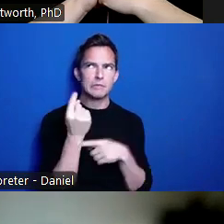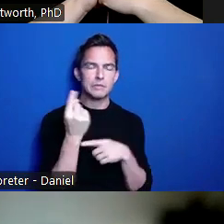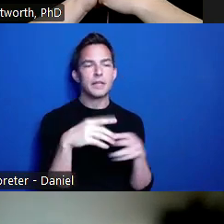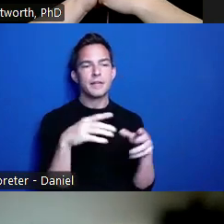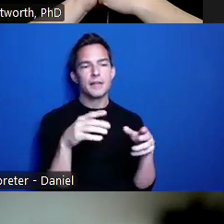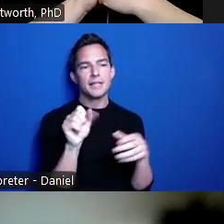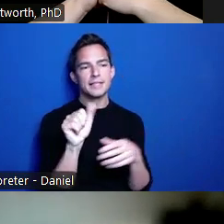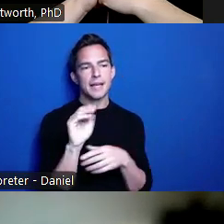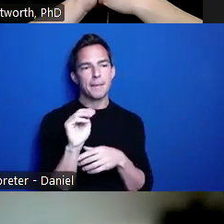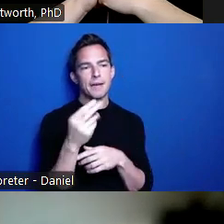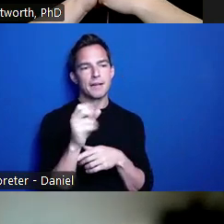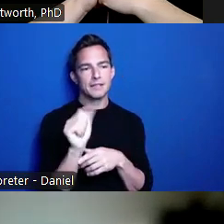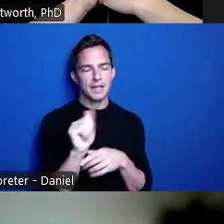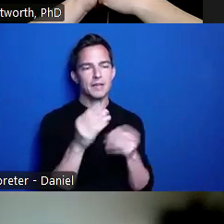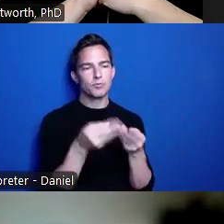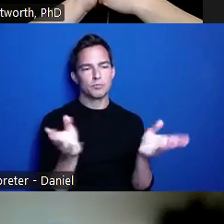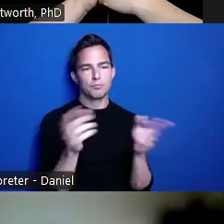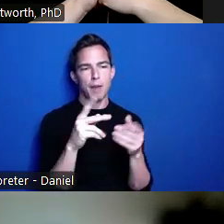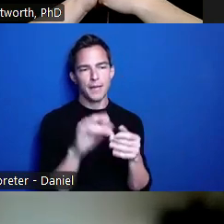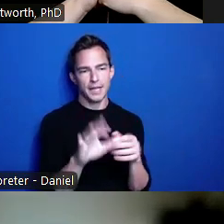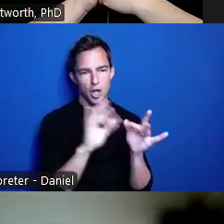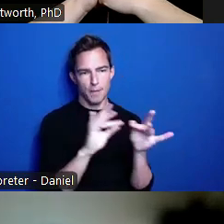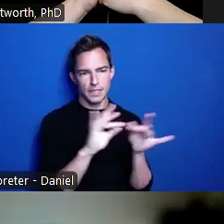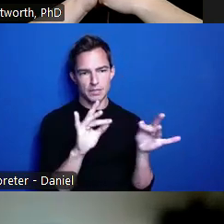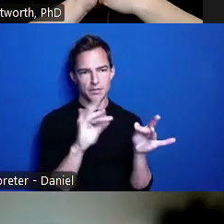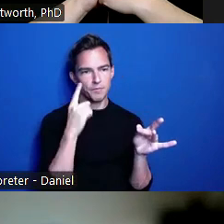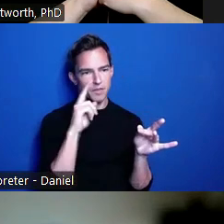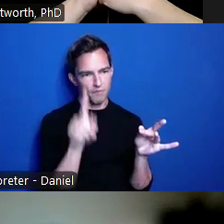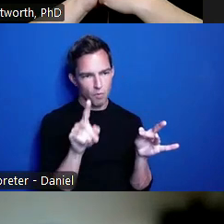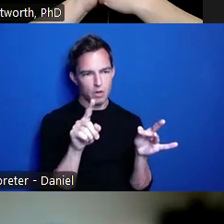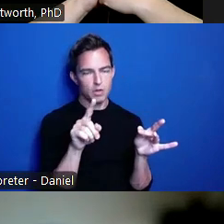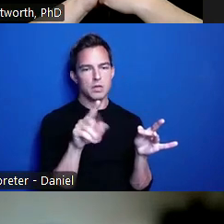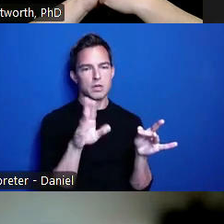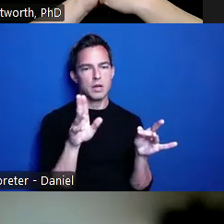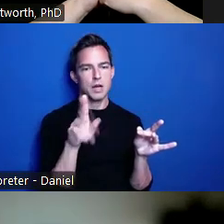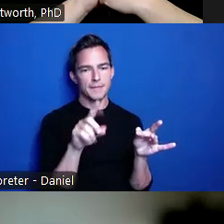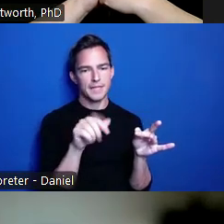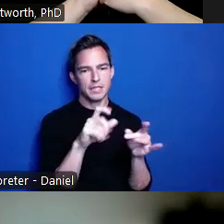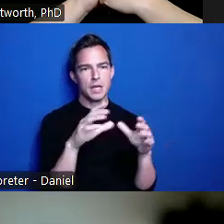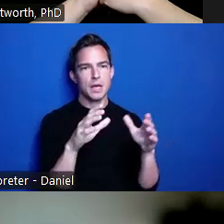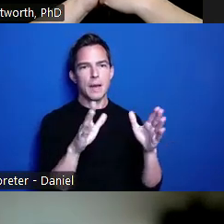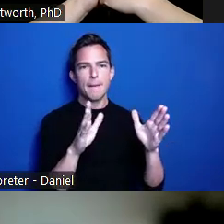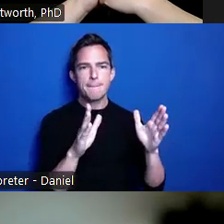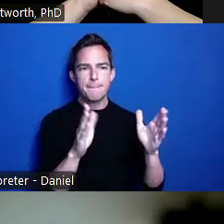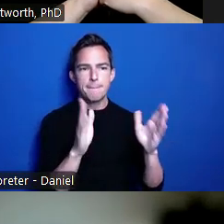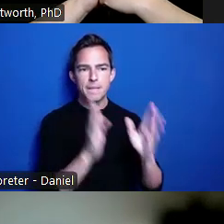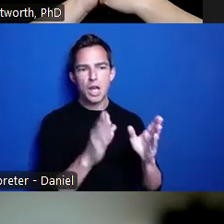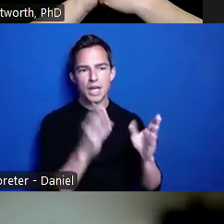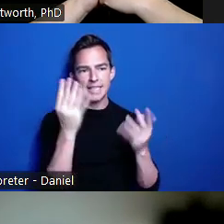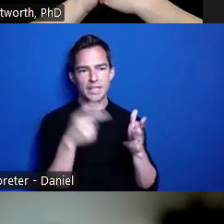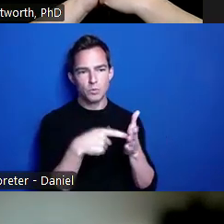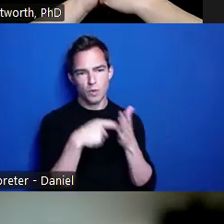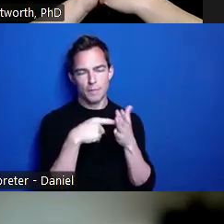put out a public comment for updating block grant recovery data requirements. And so what